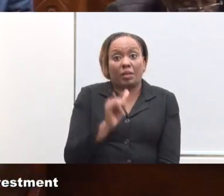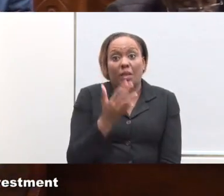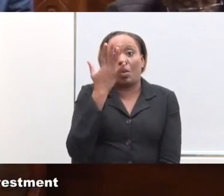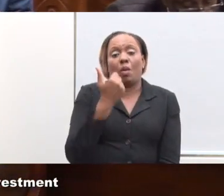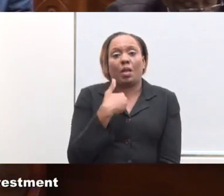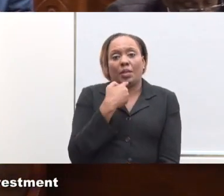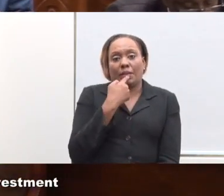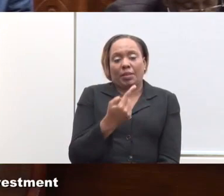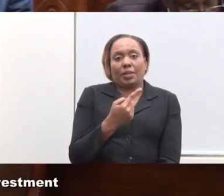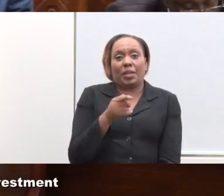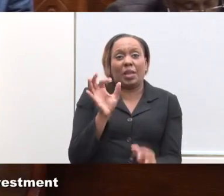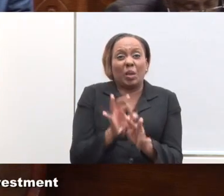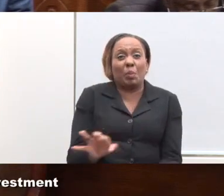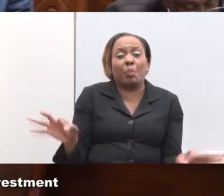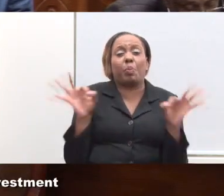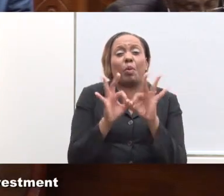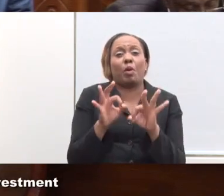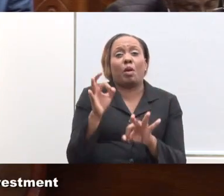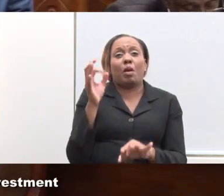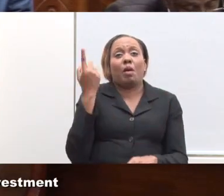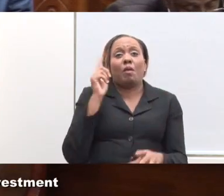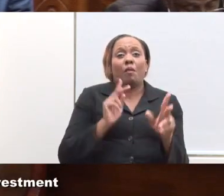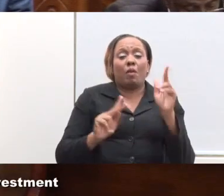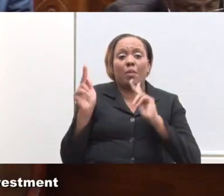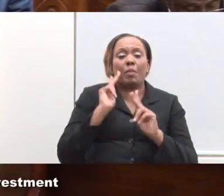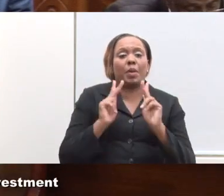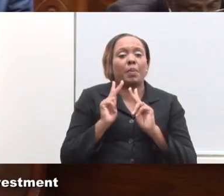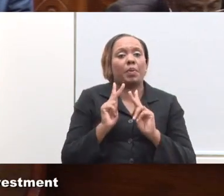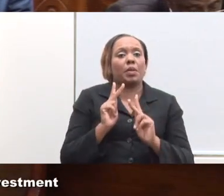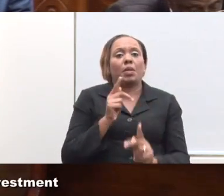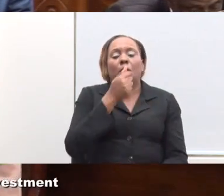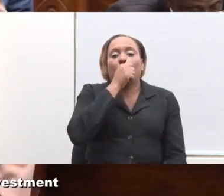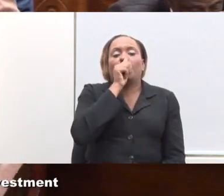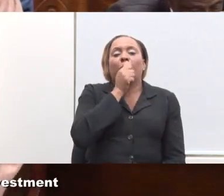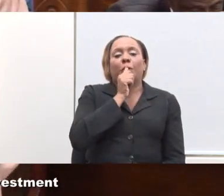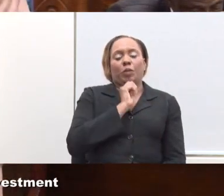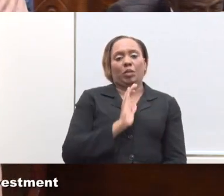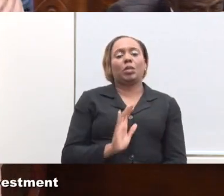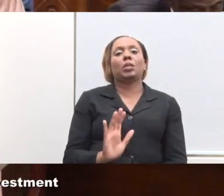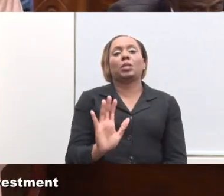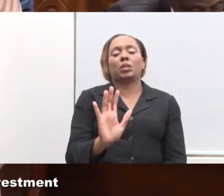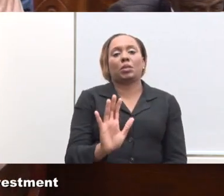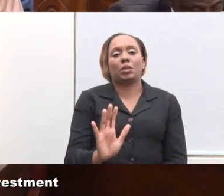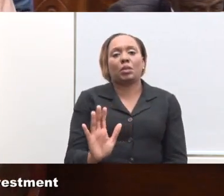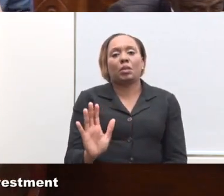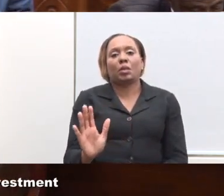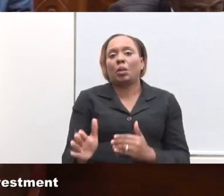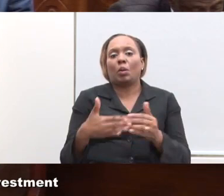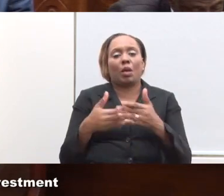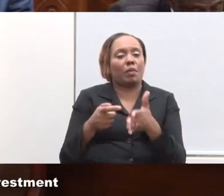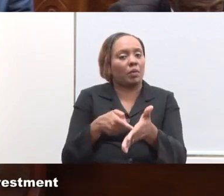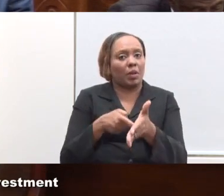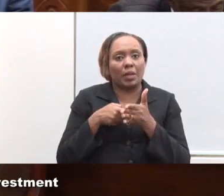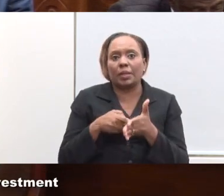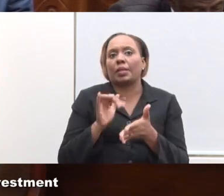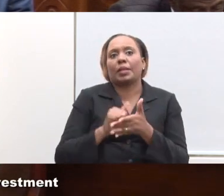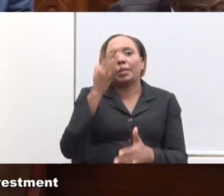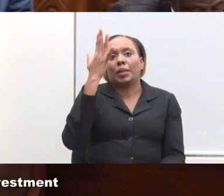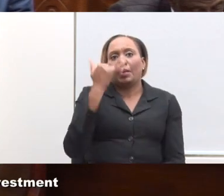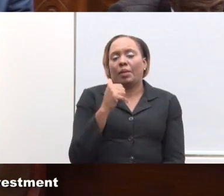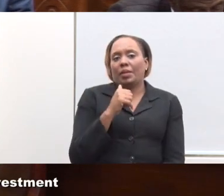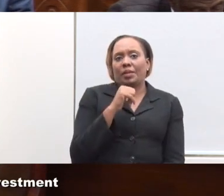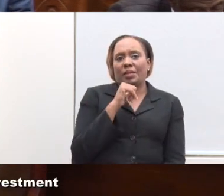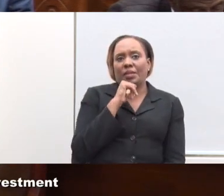us to do is to keep people's heads above water. And whatever it takes, and that's why this is not now